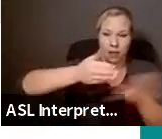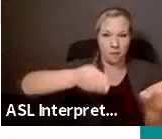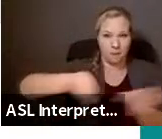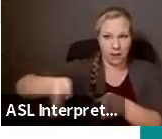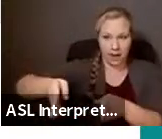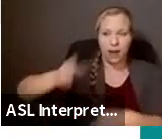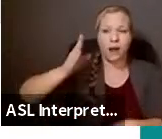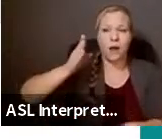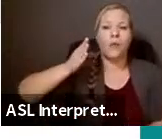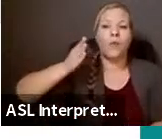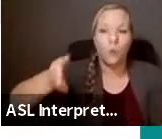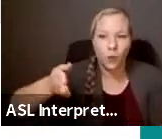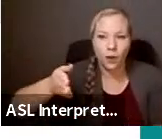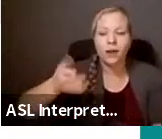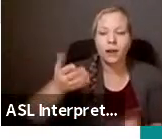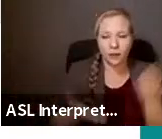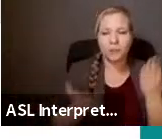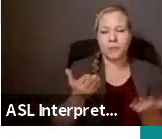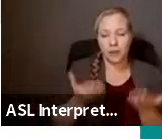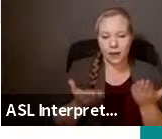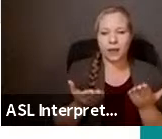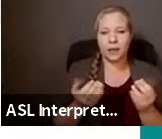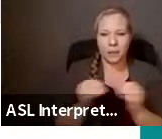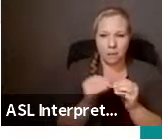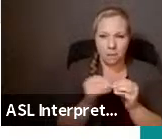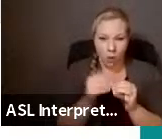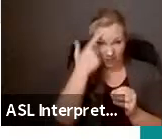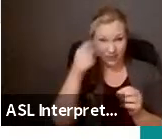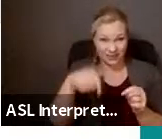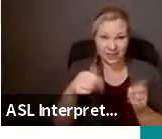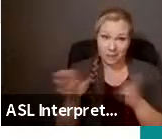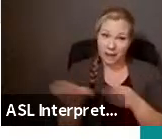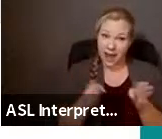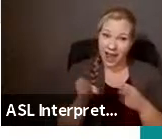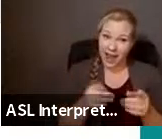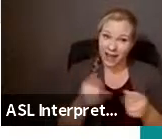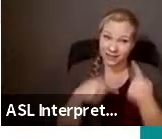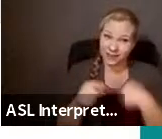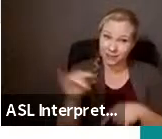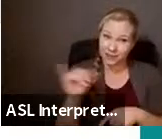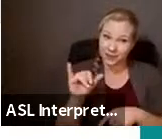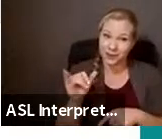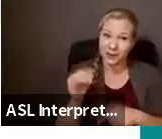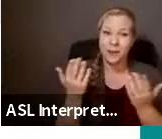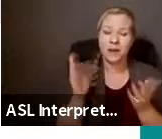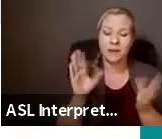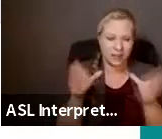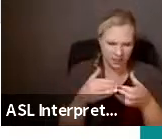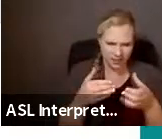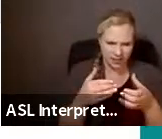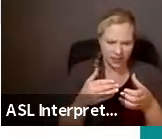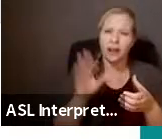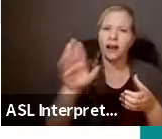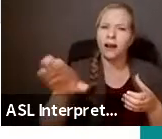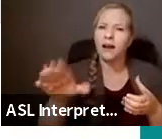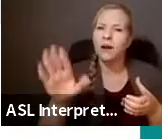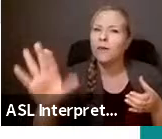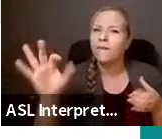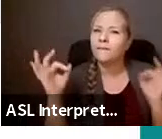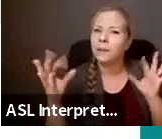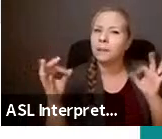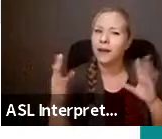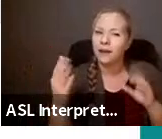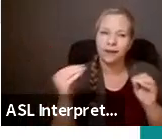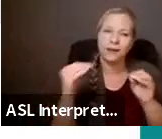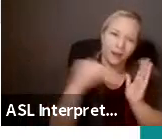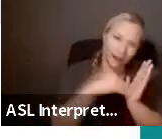next several months, we may wish to reconvene this group and ask for additional feedback about active transportation